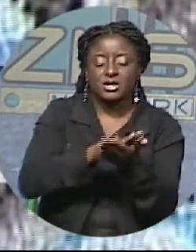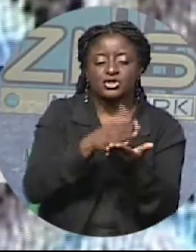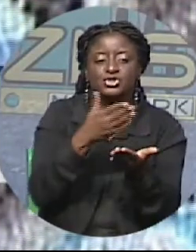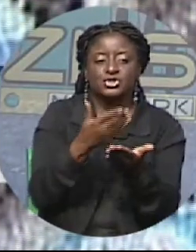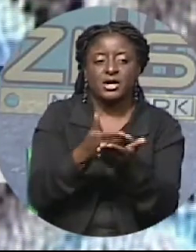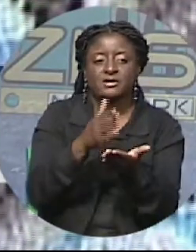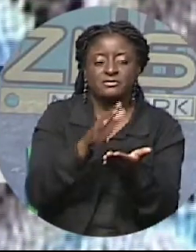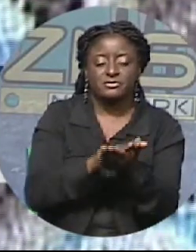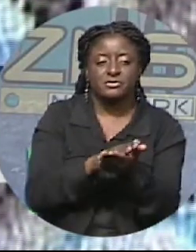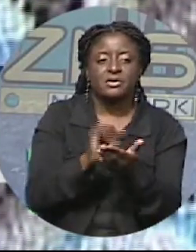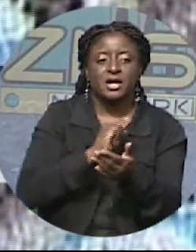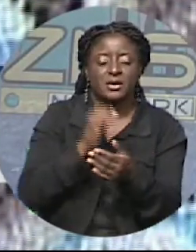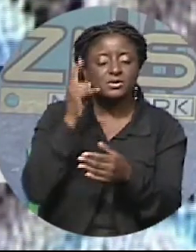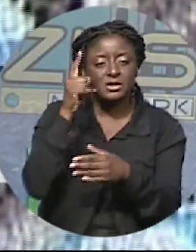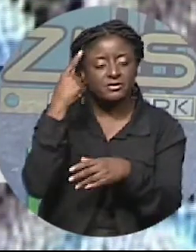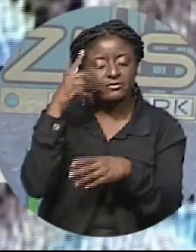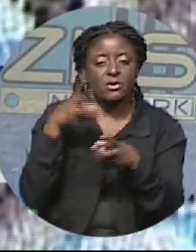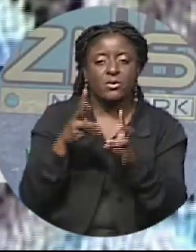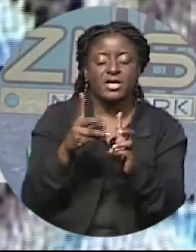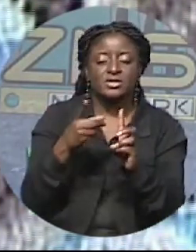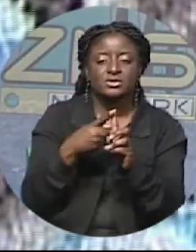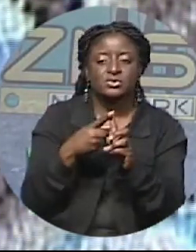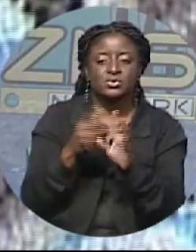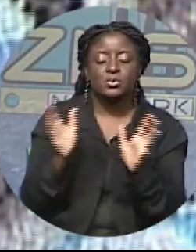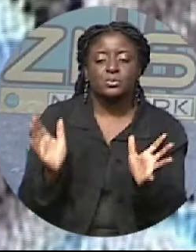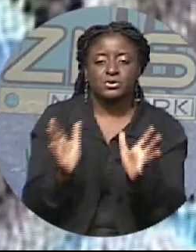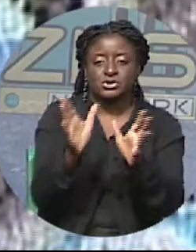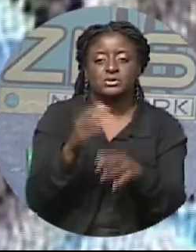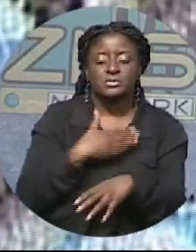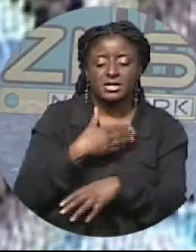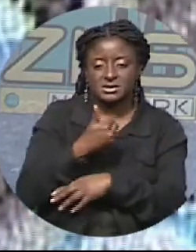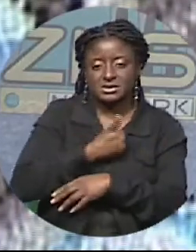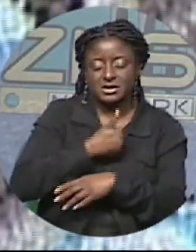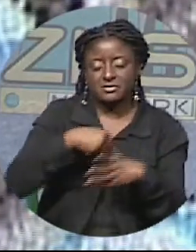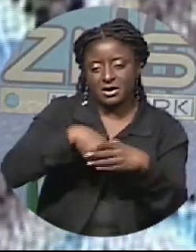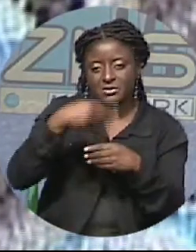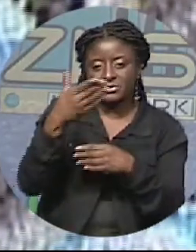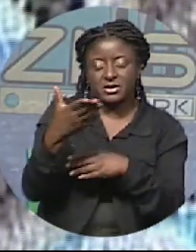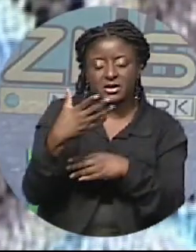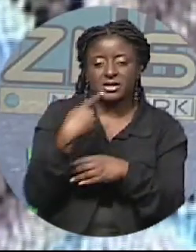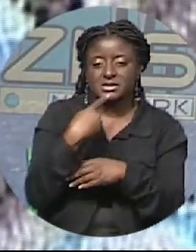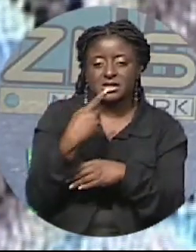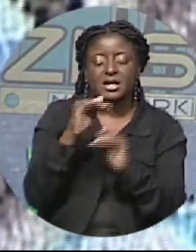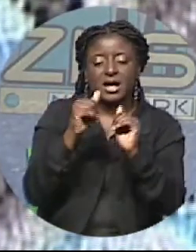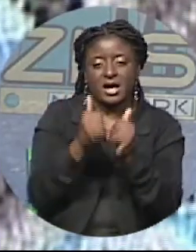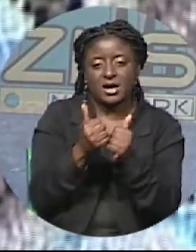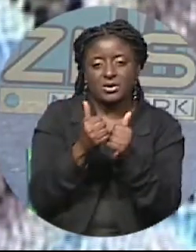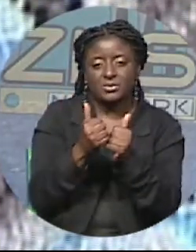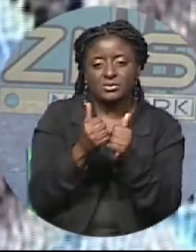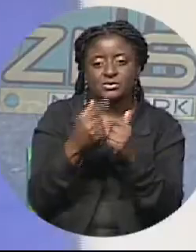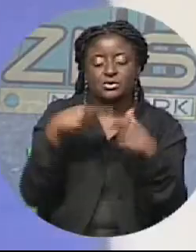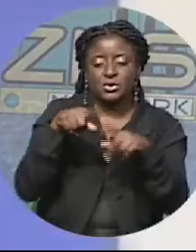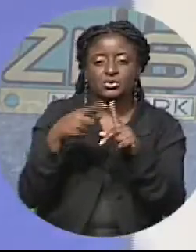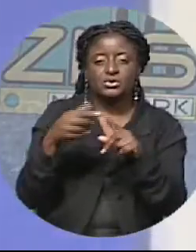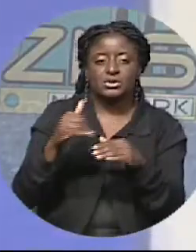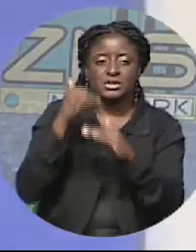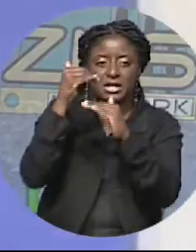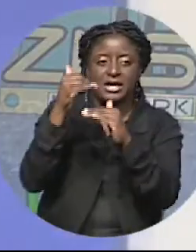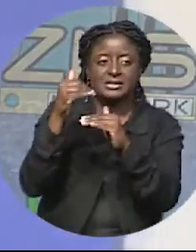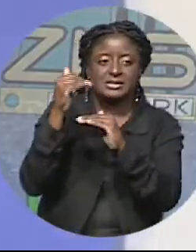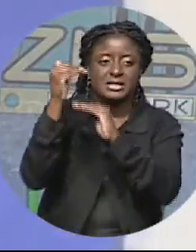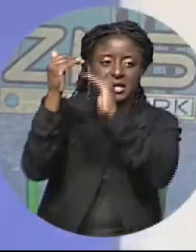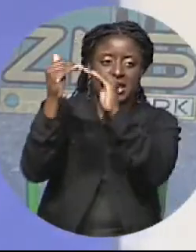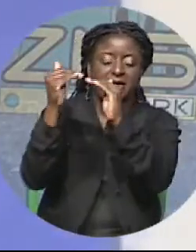which I could just push myself out there, and so I said, how can I get myself to that next level? But the